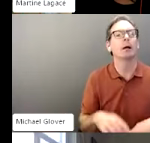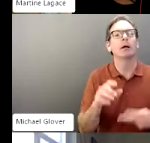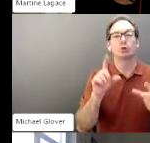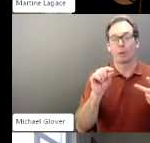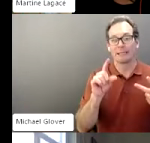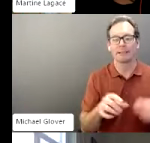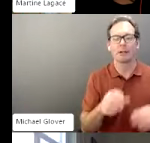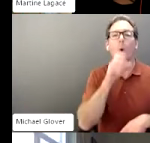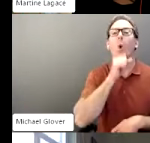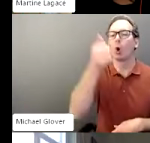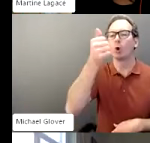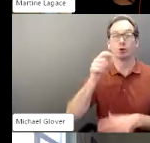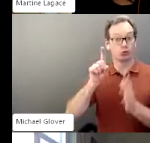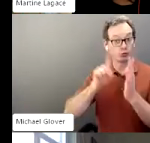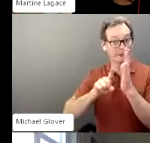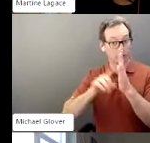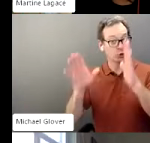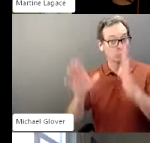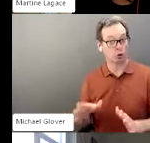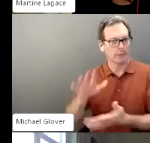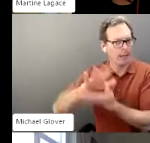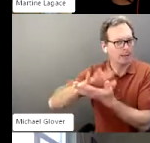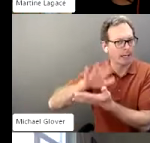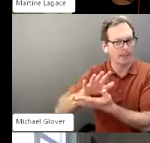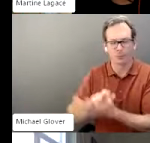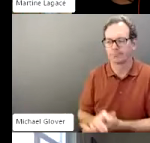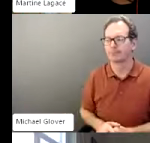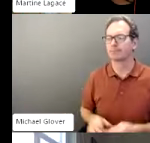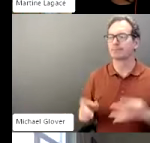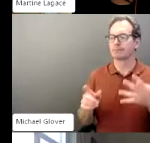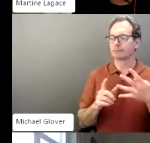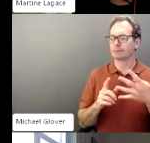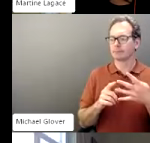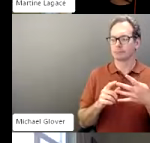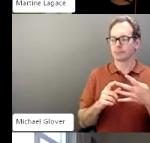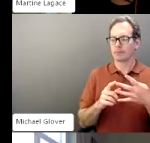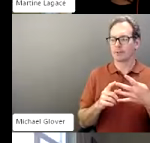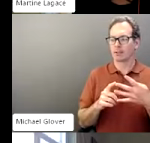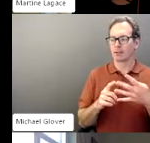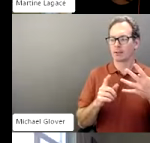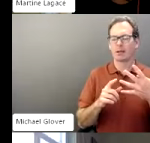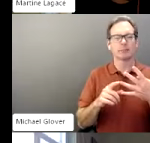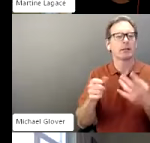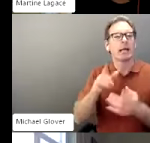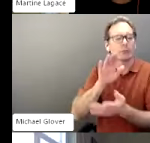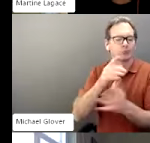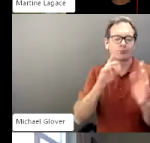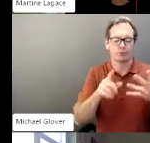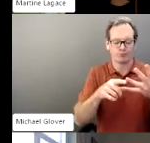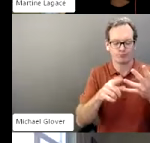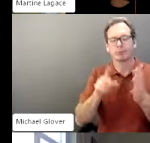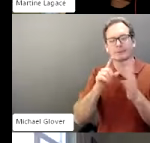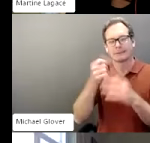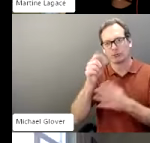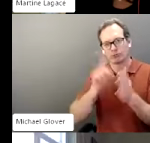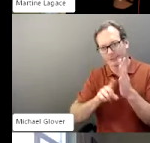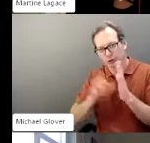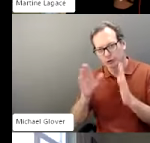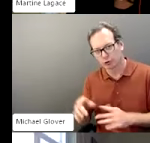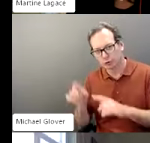by academic researchers, and 60 documents, either press briefings or communication documents stemming